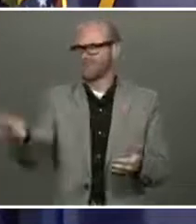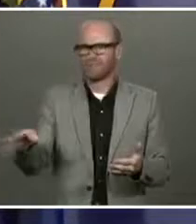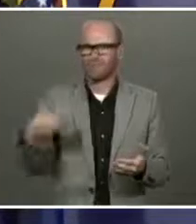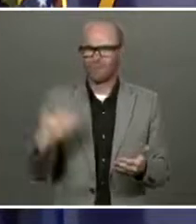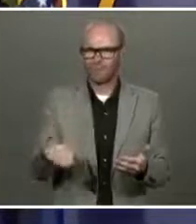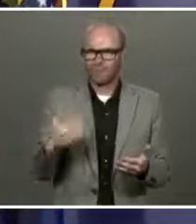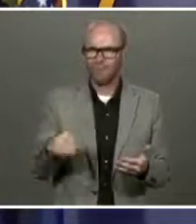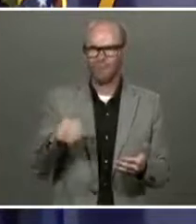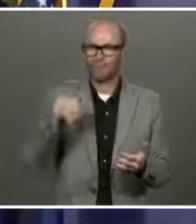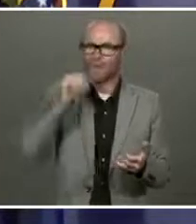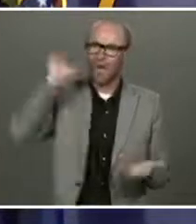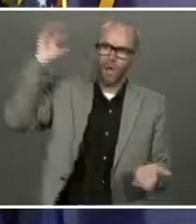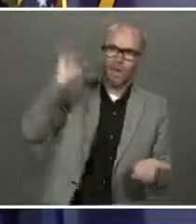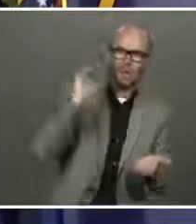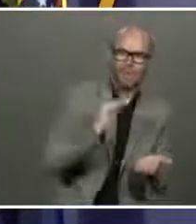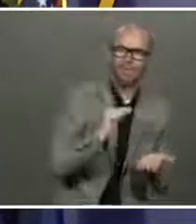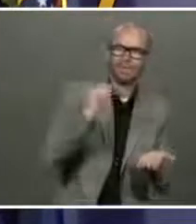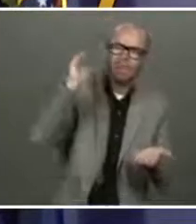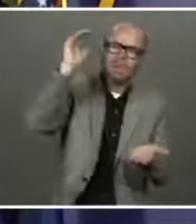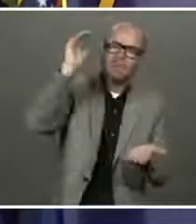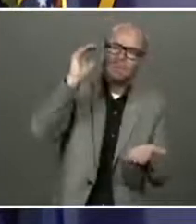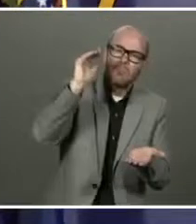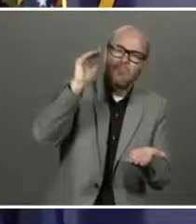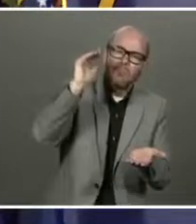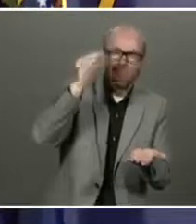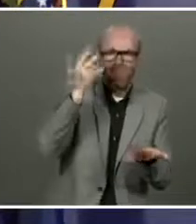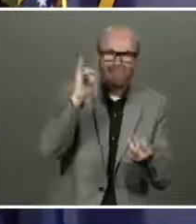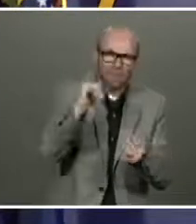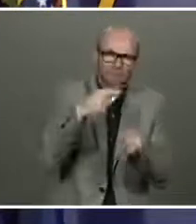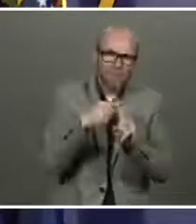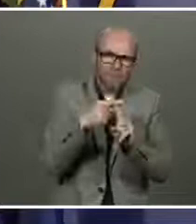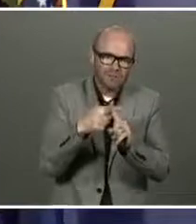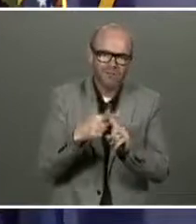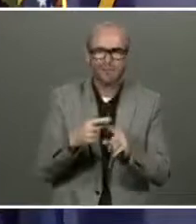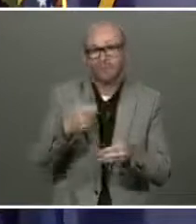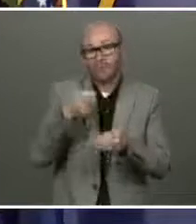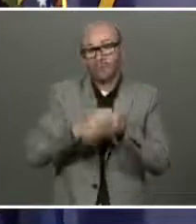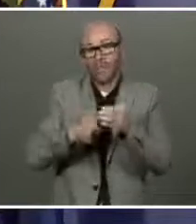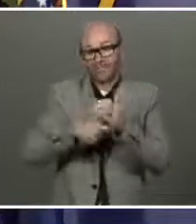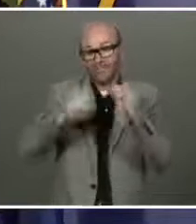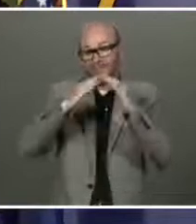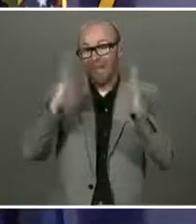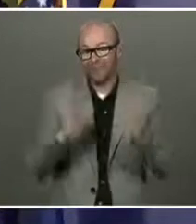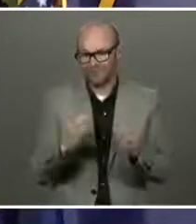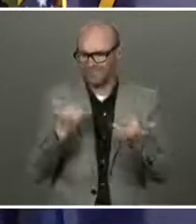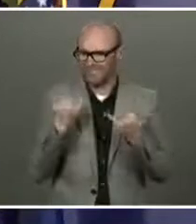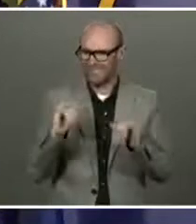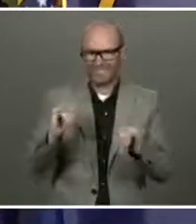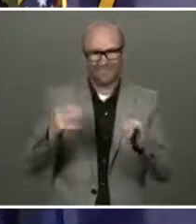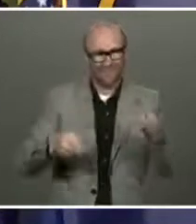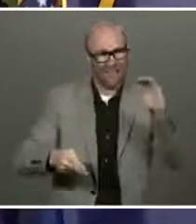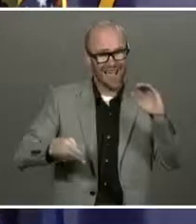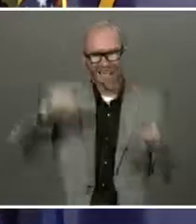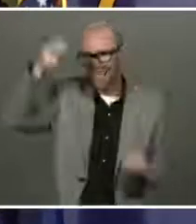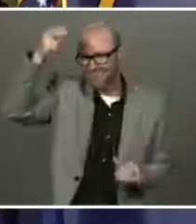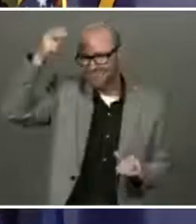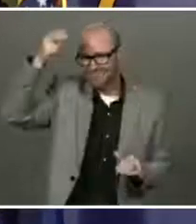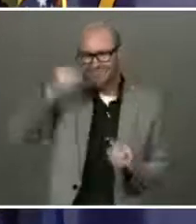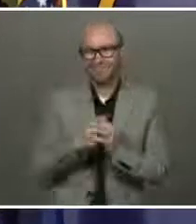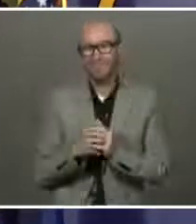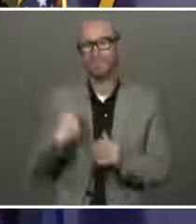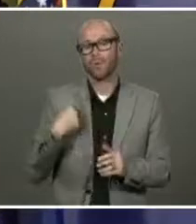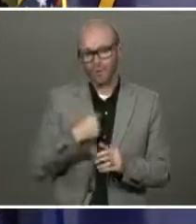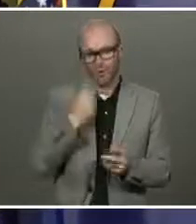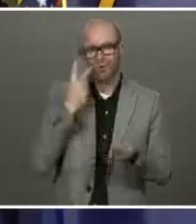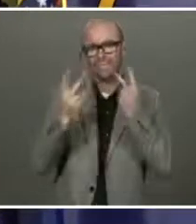slower than we'd hoped, but it is coming down. So that's a positive. The price of housing is still very, very high. And while we're seeing